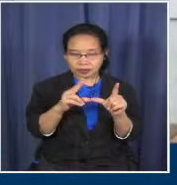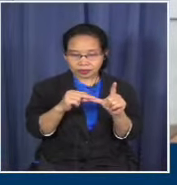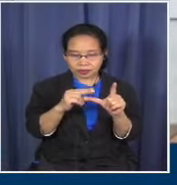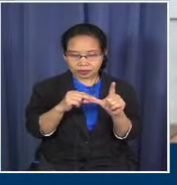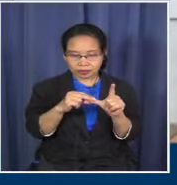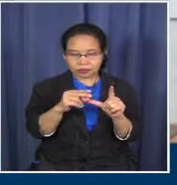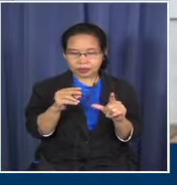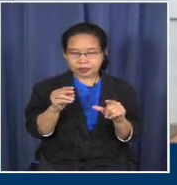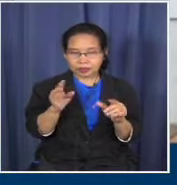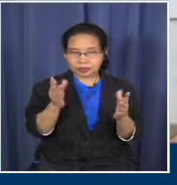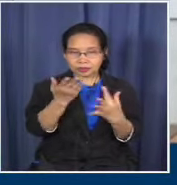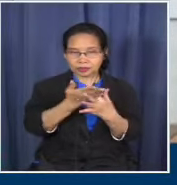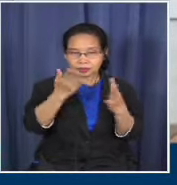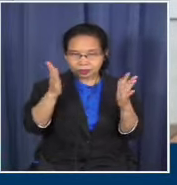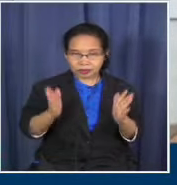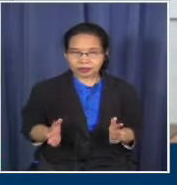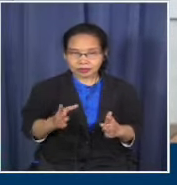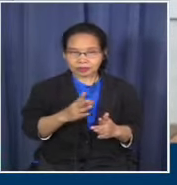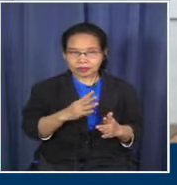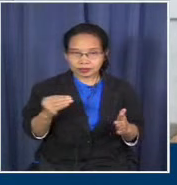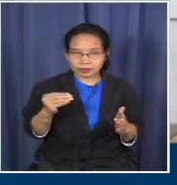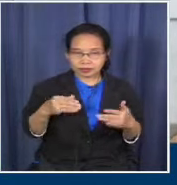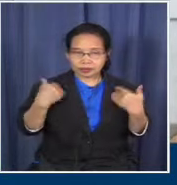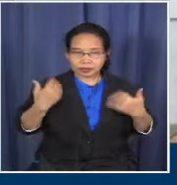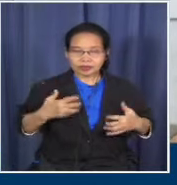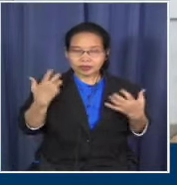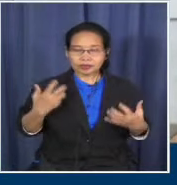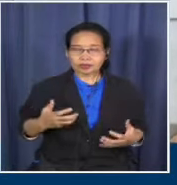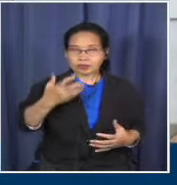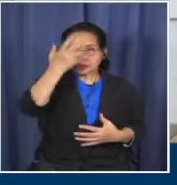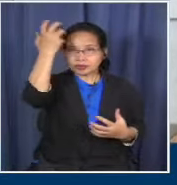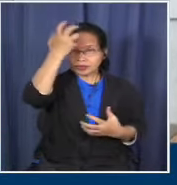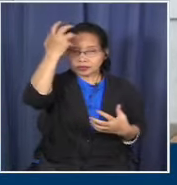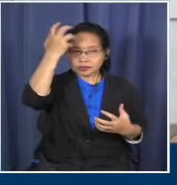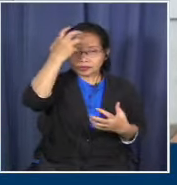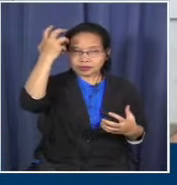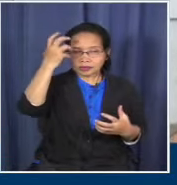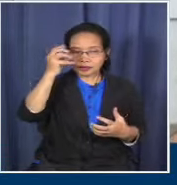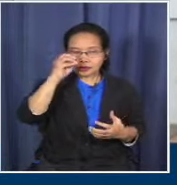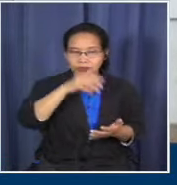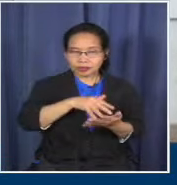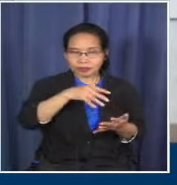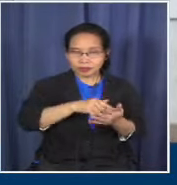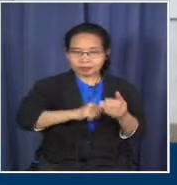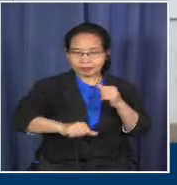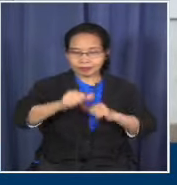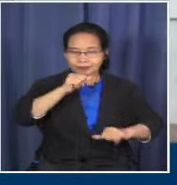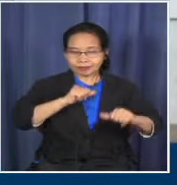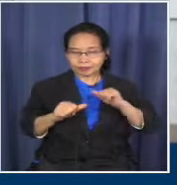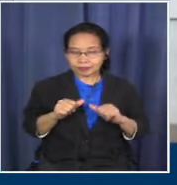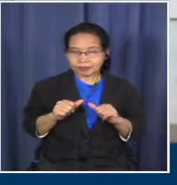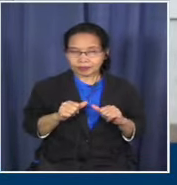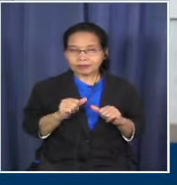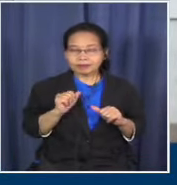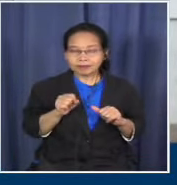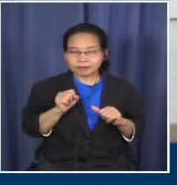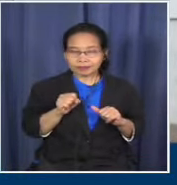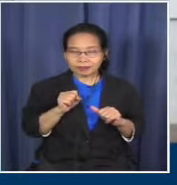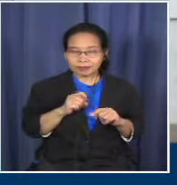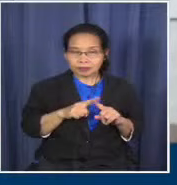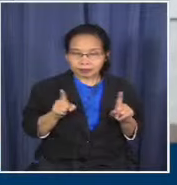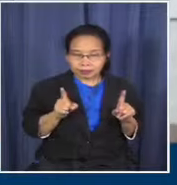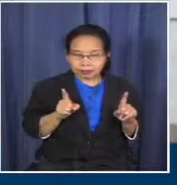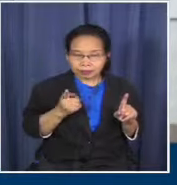It's not a missing link. There is no link between humans and chimpanzees. If you are